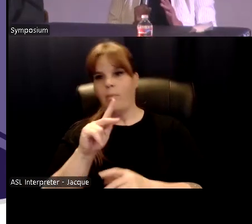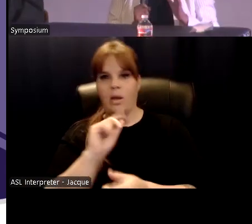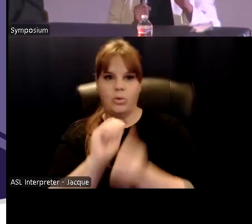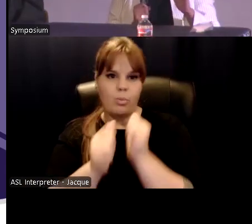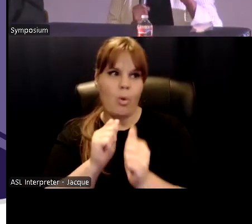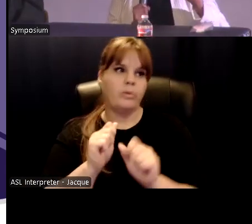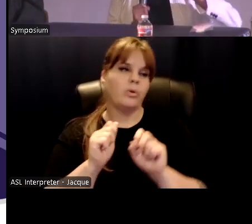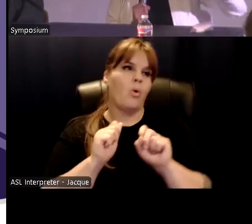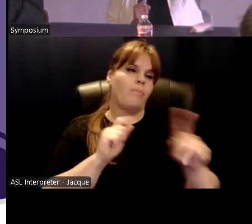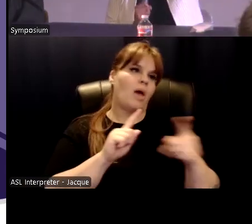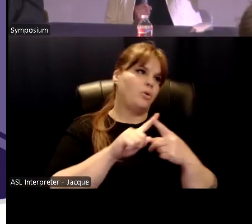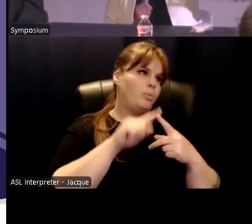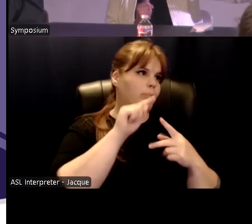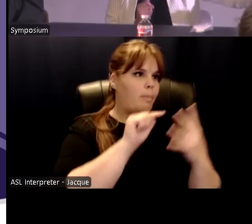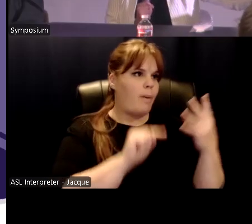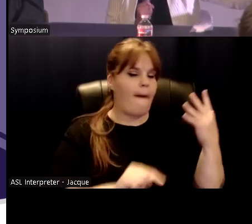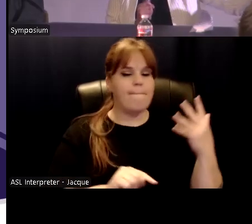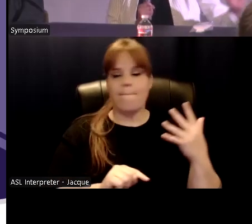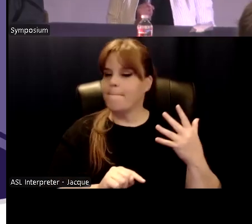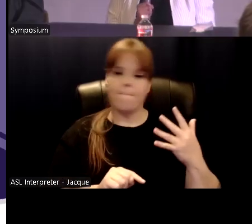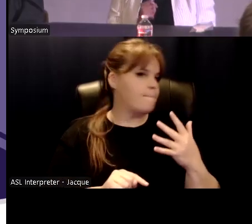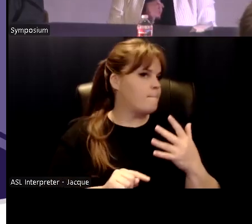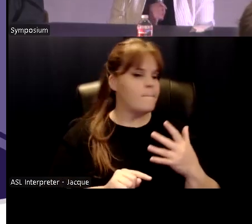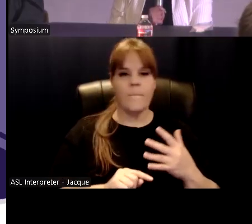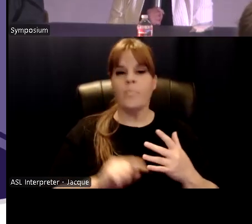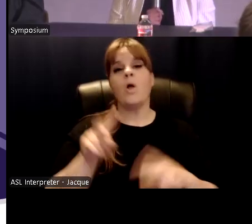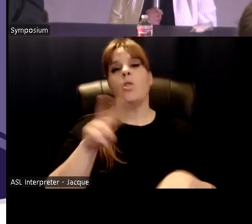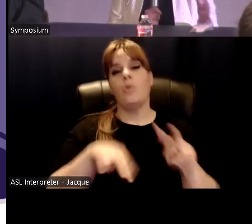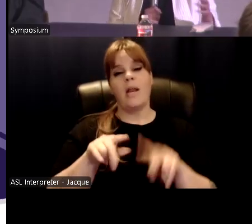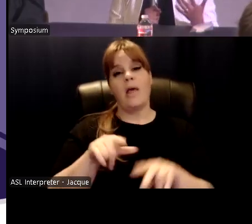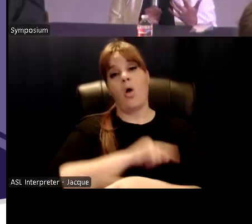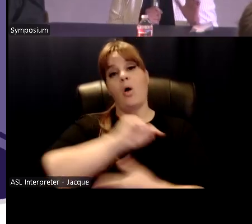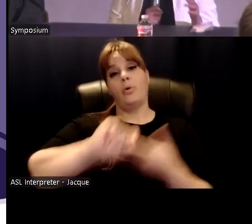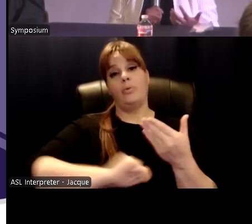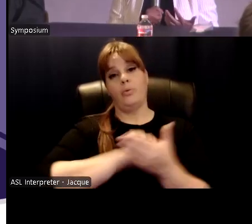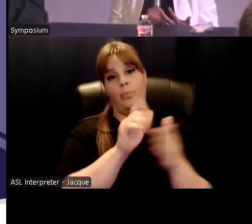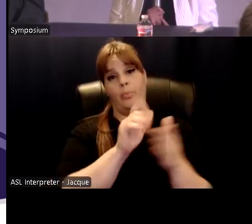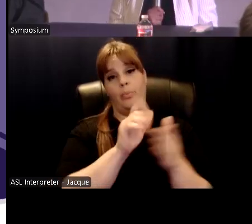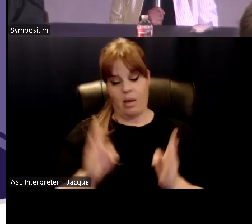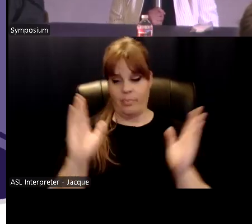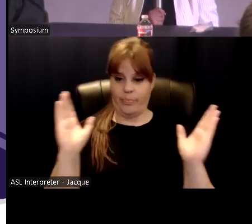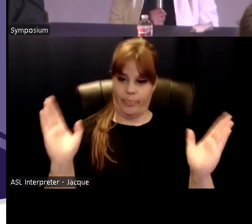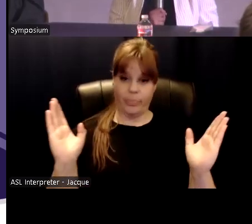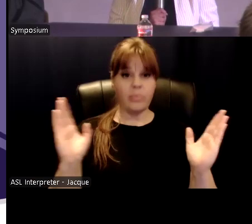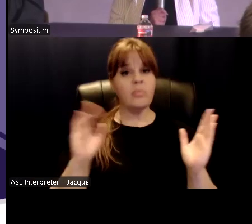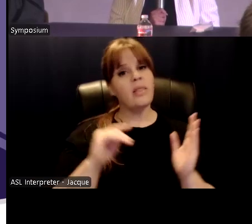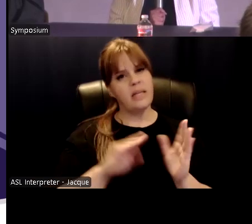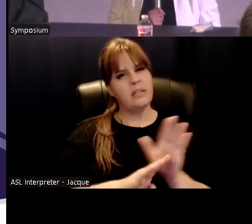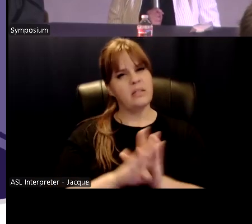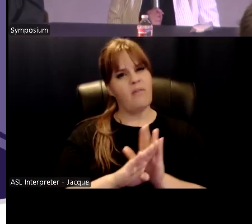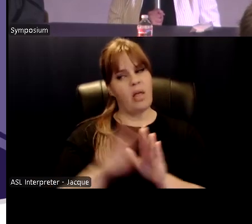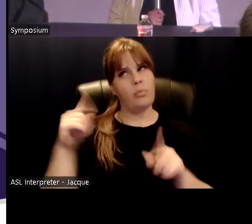other things. And we really look at the long-term plan. This is kind of gradually developed over